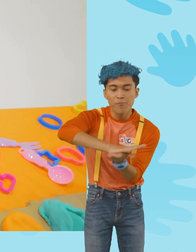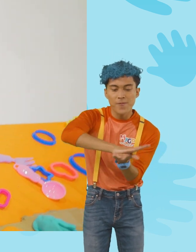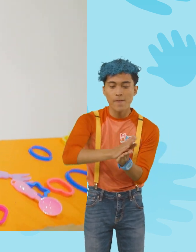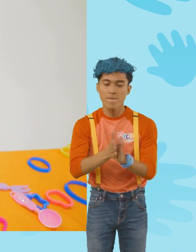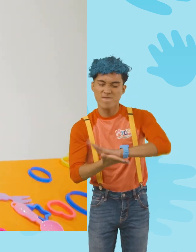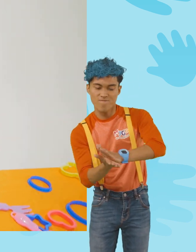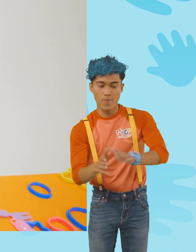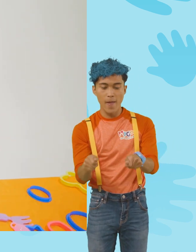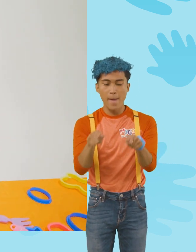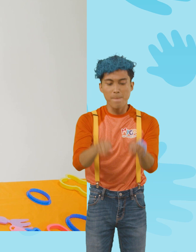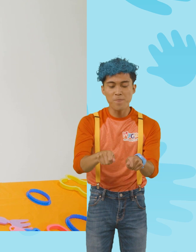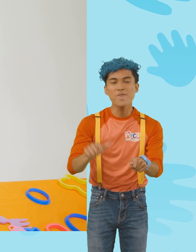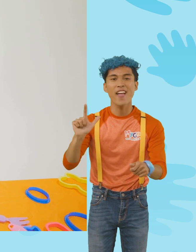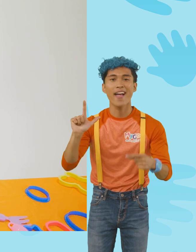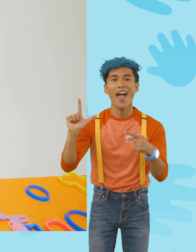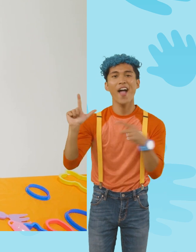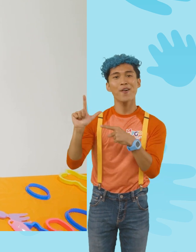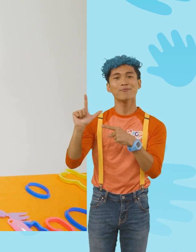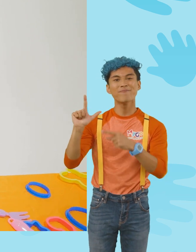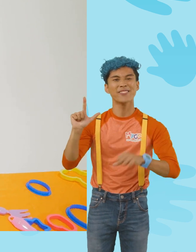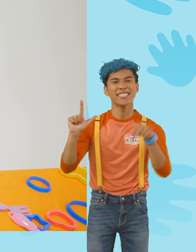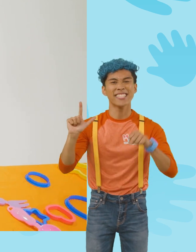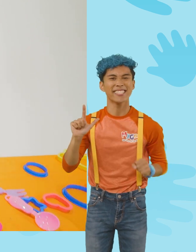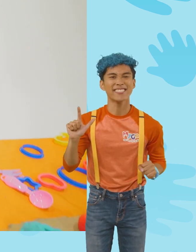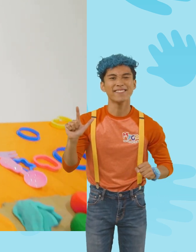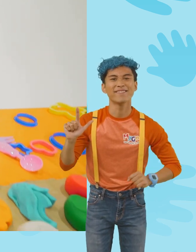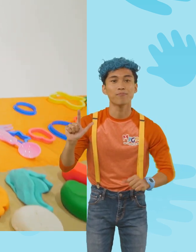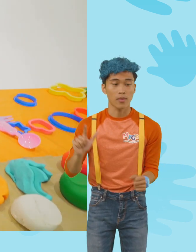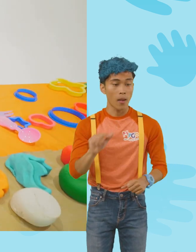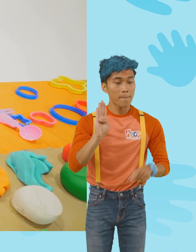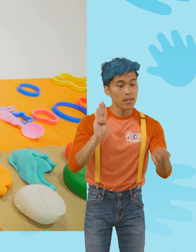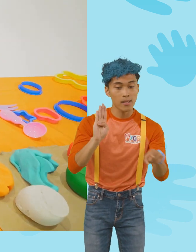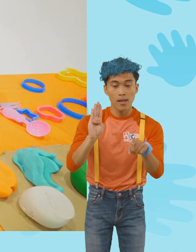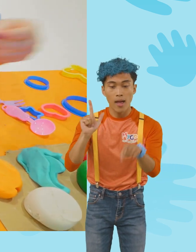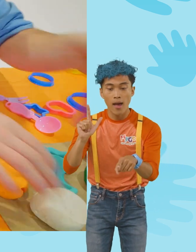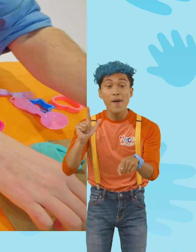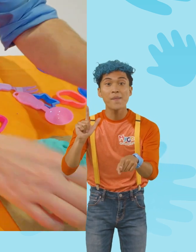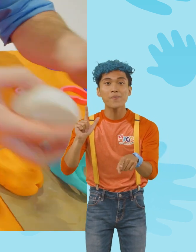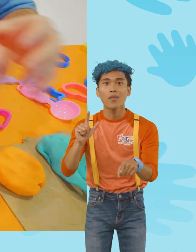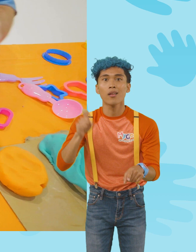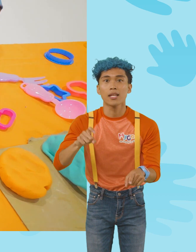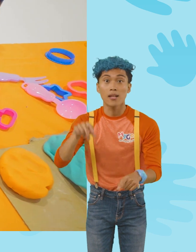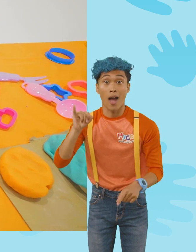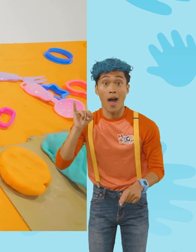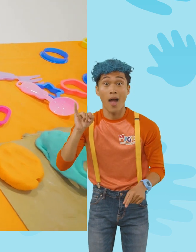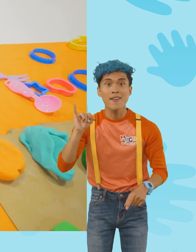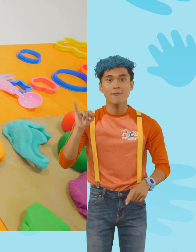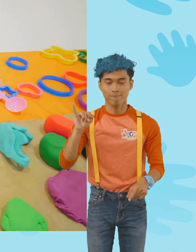right, nice little L right there. Yeah. So a B, L, then we need an